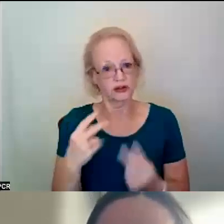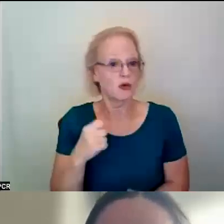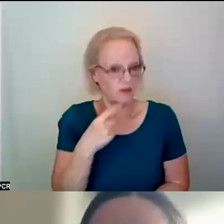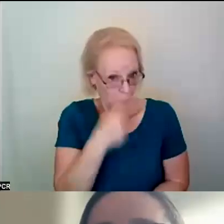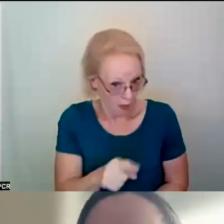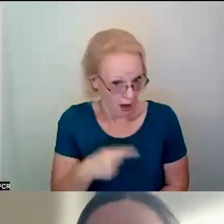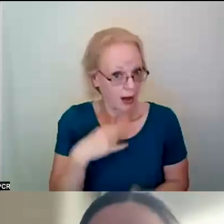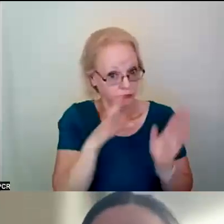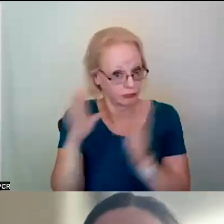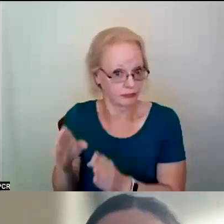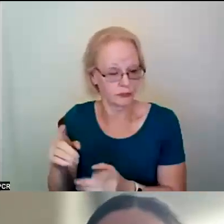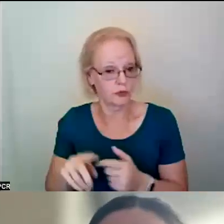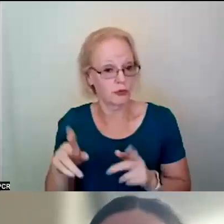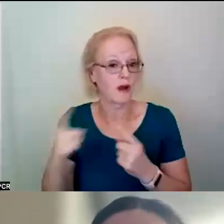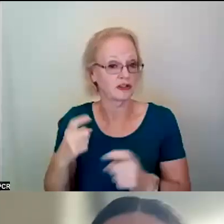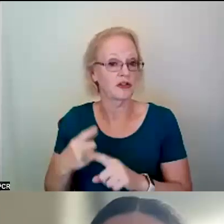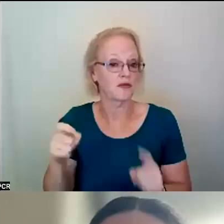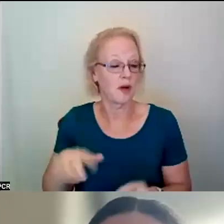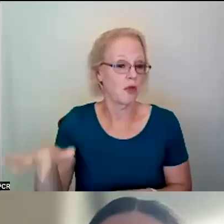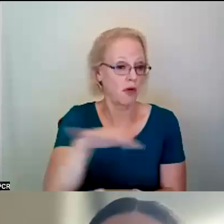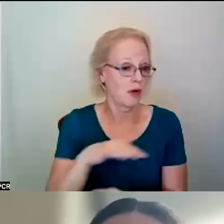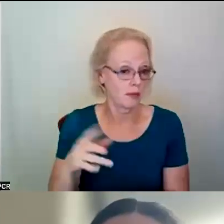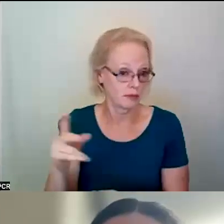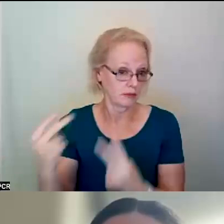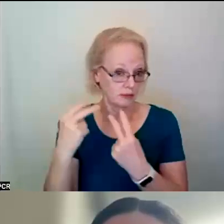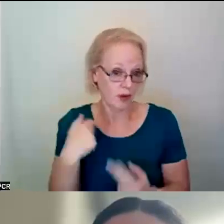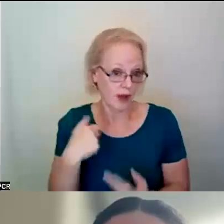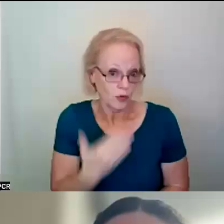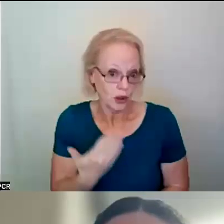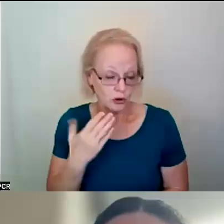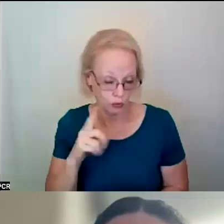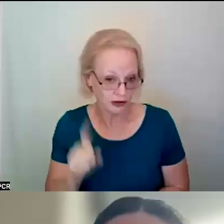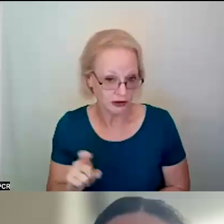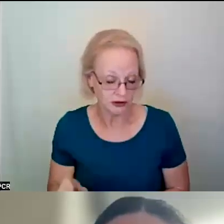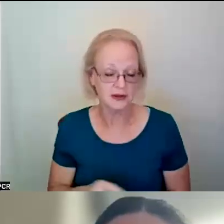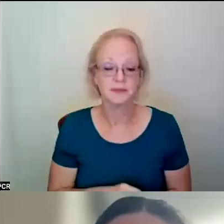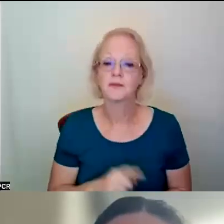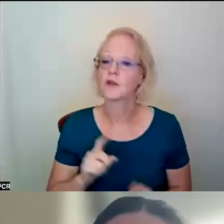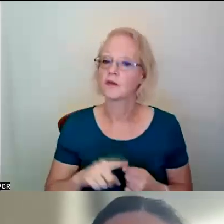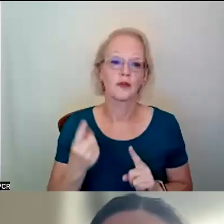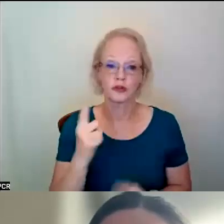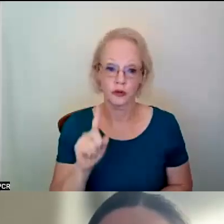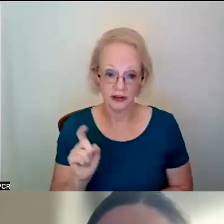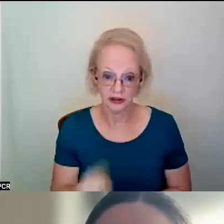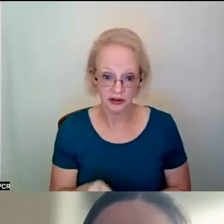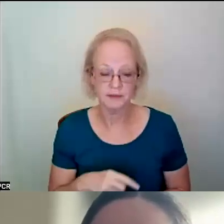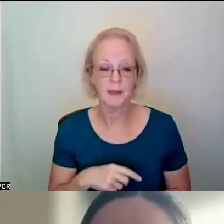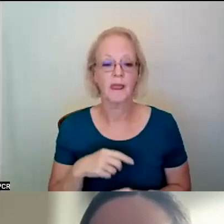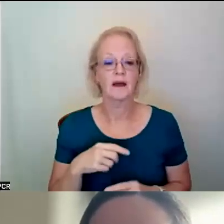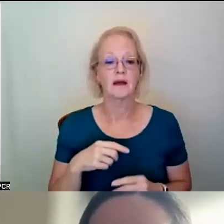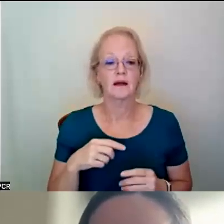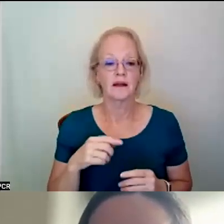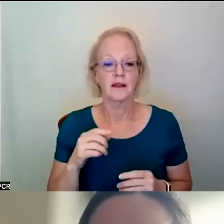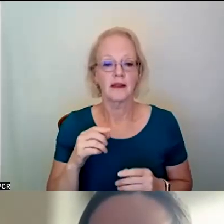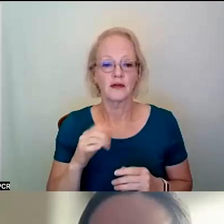those because we have some really good questions. One is actually at the intersection of two of our